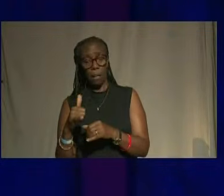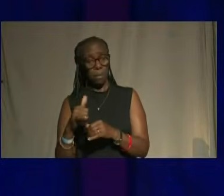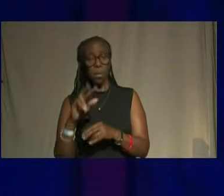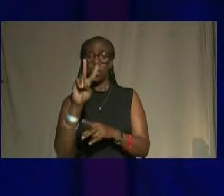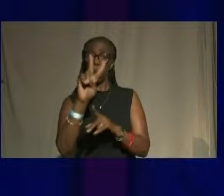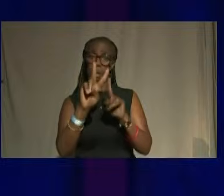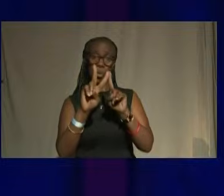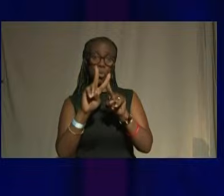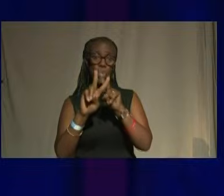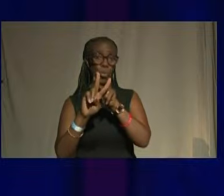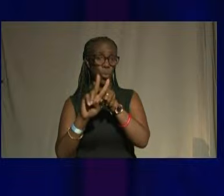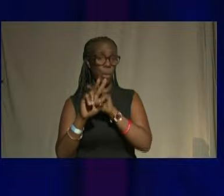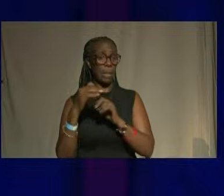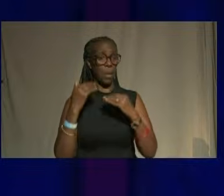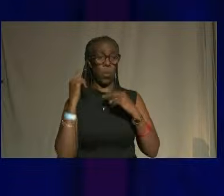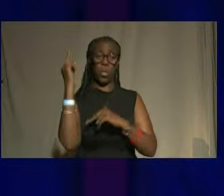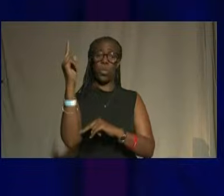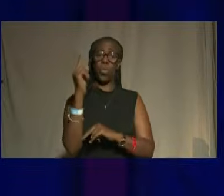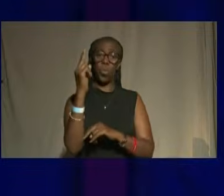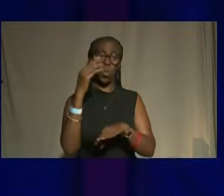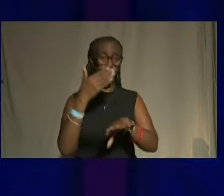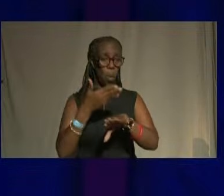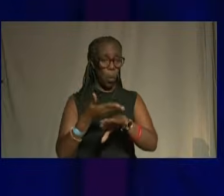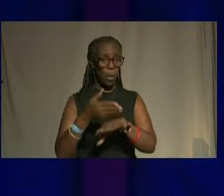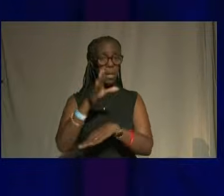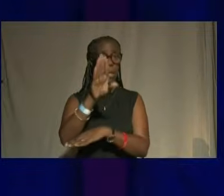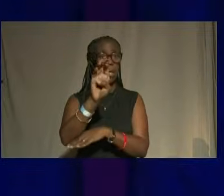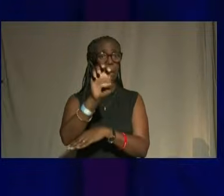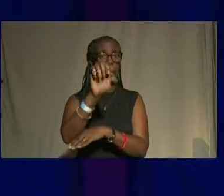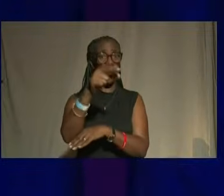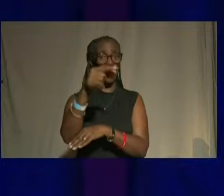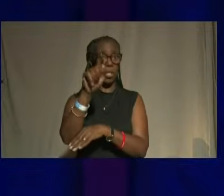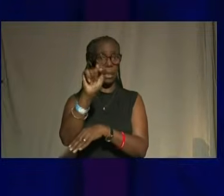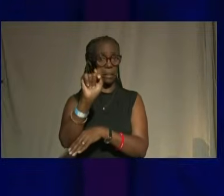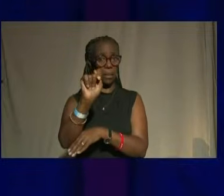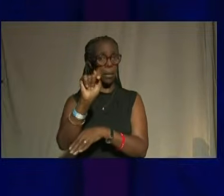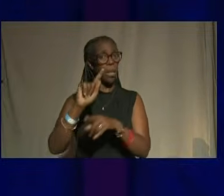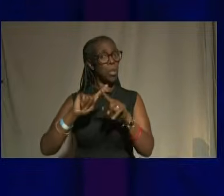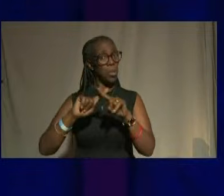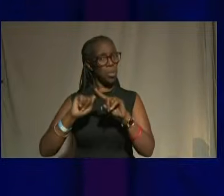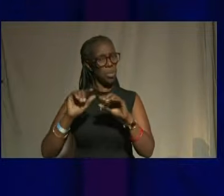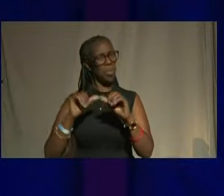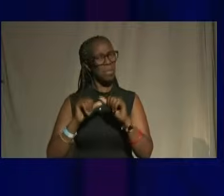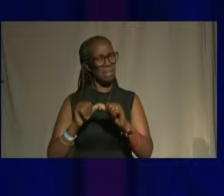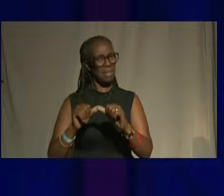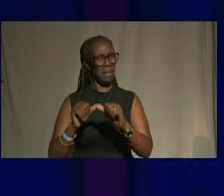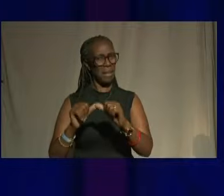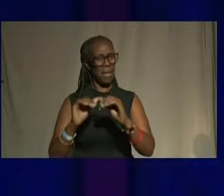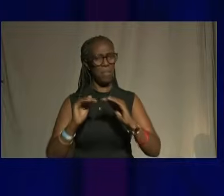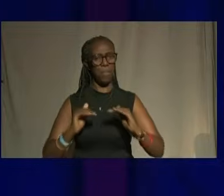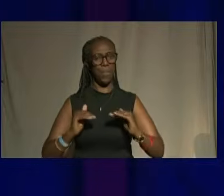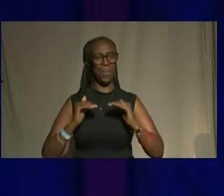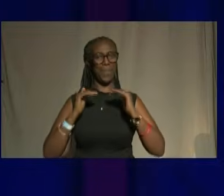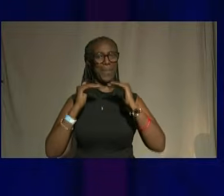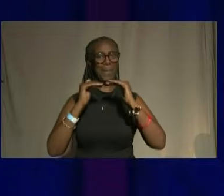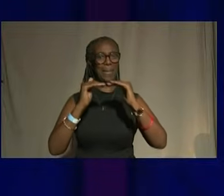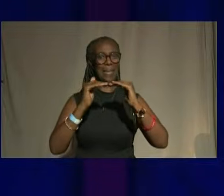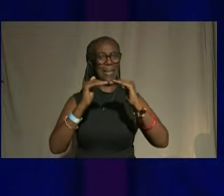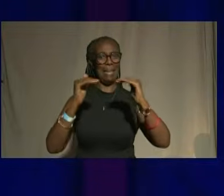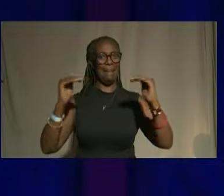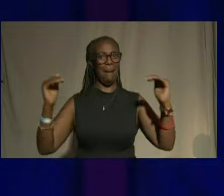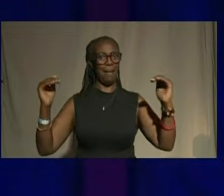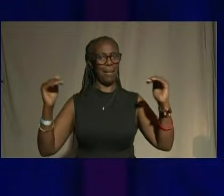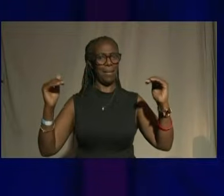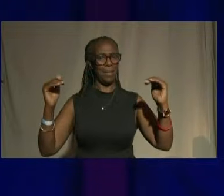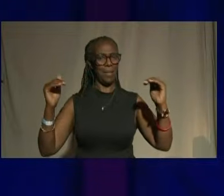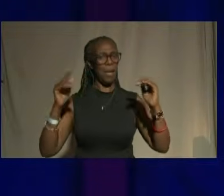on the budget to keep everything in line. If we do that, if we keep that focus on our debt